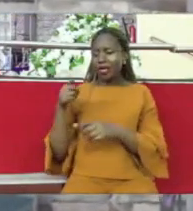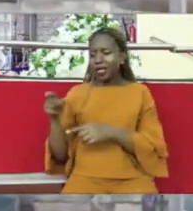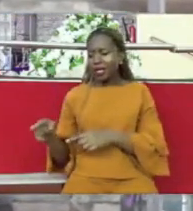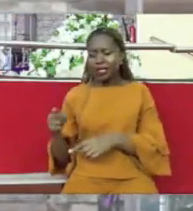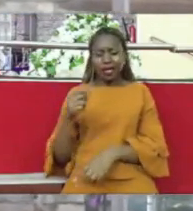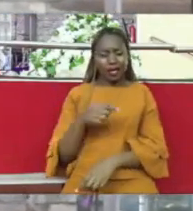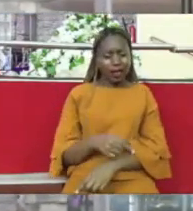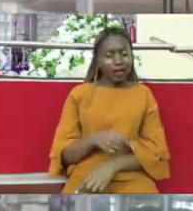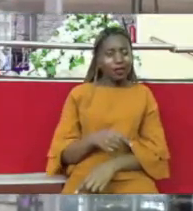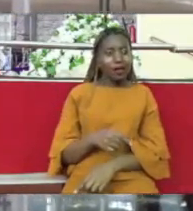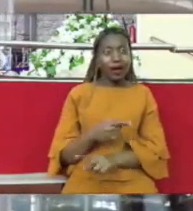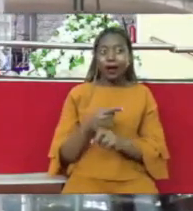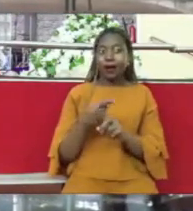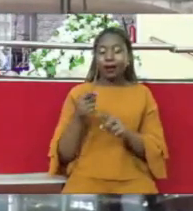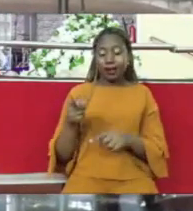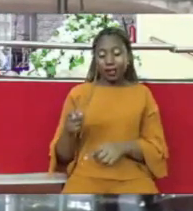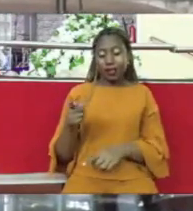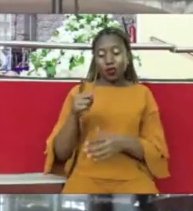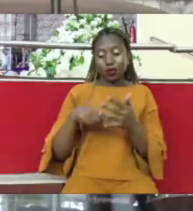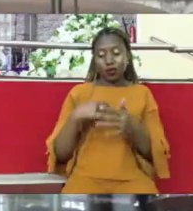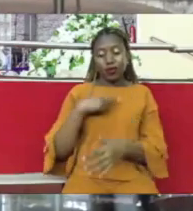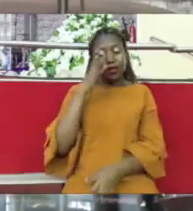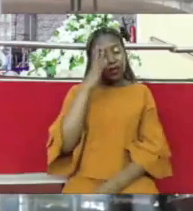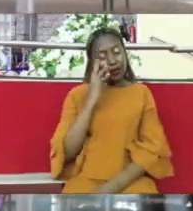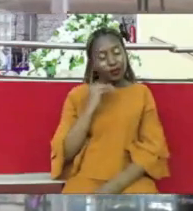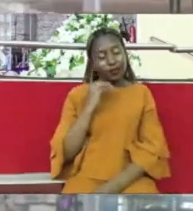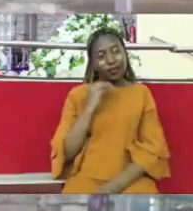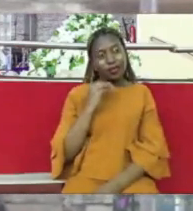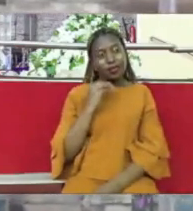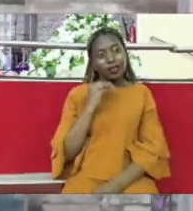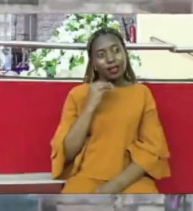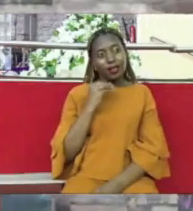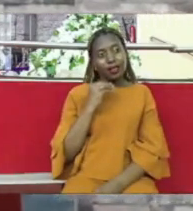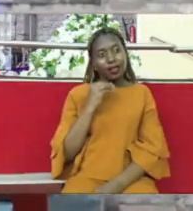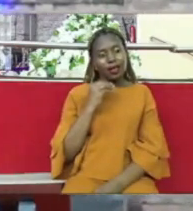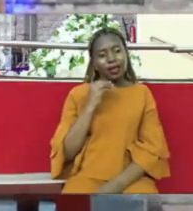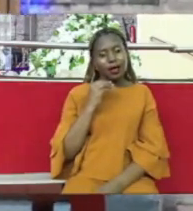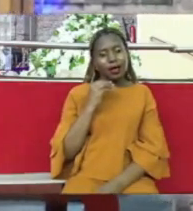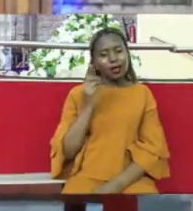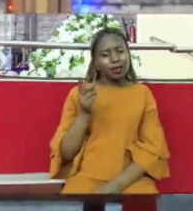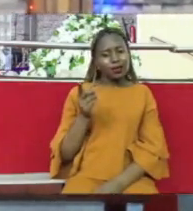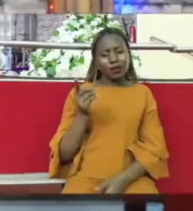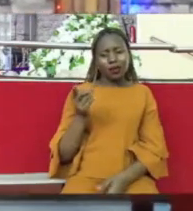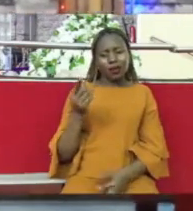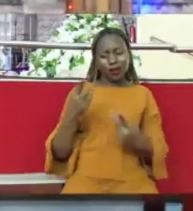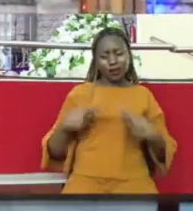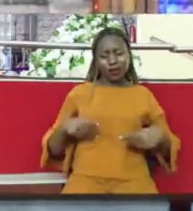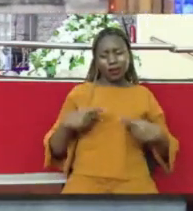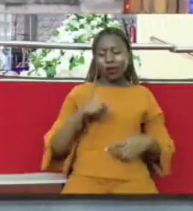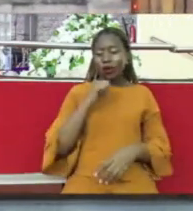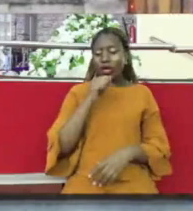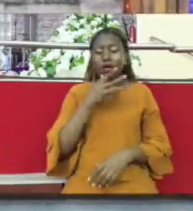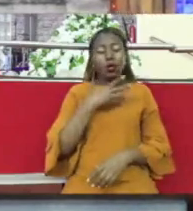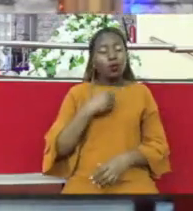is what I am going through. Hili ndilo nimekuwa nikipitia. They do not want to relate with me. Hawataki kuwa na uhusiano nami. Because